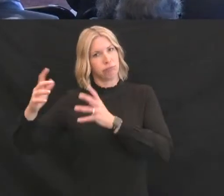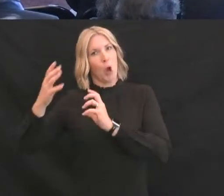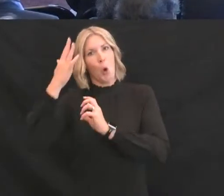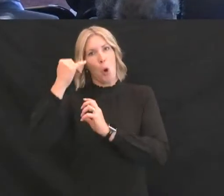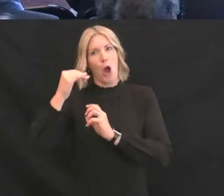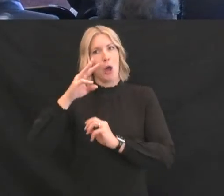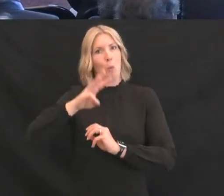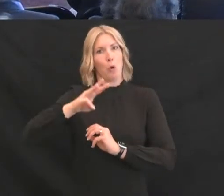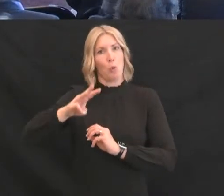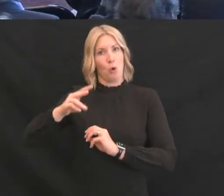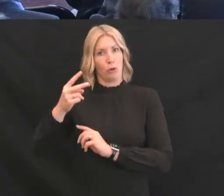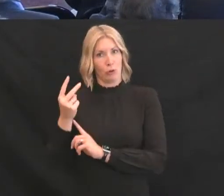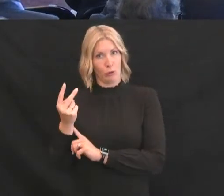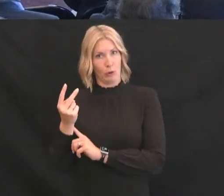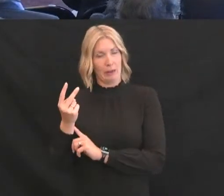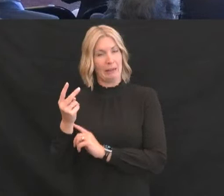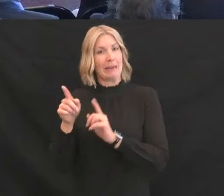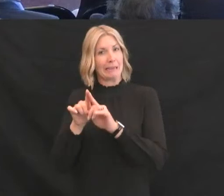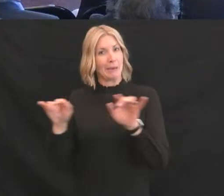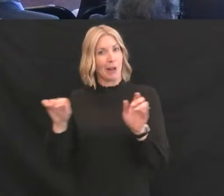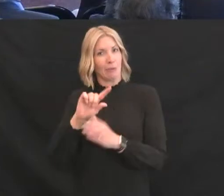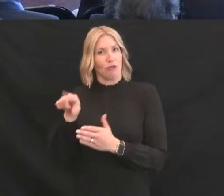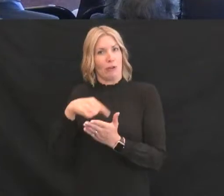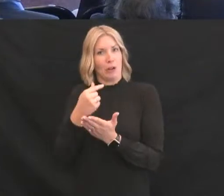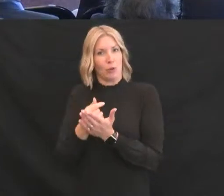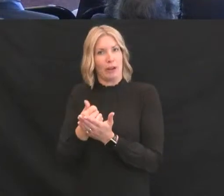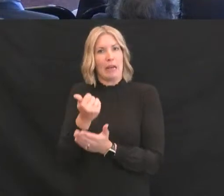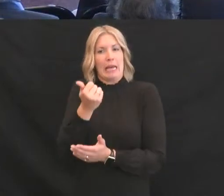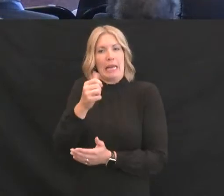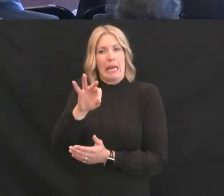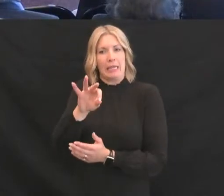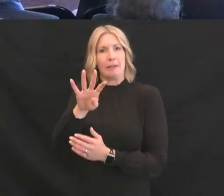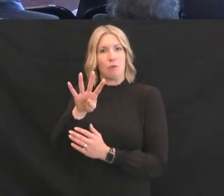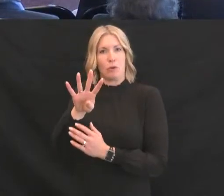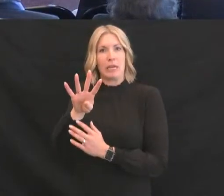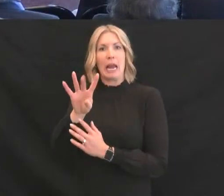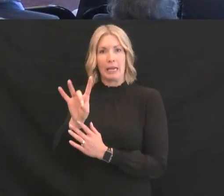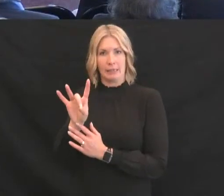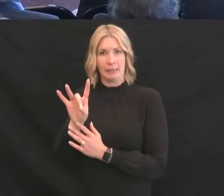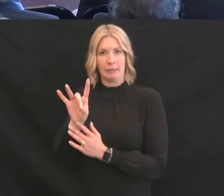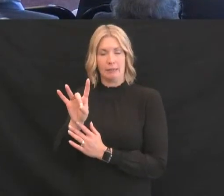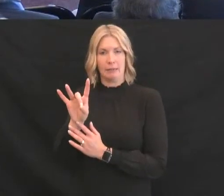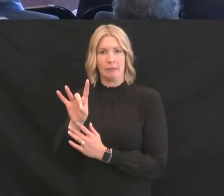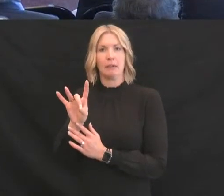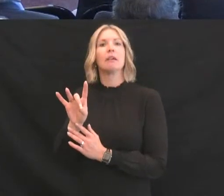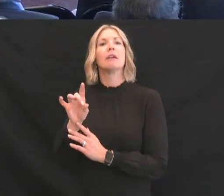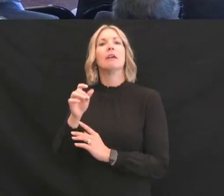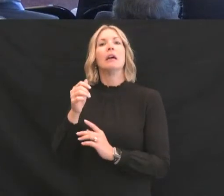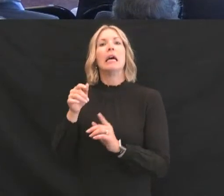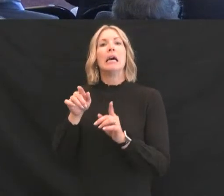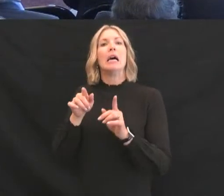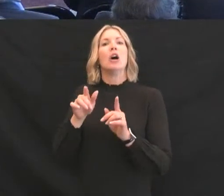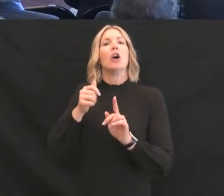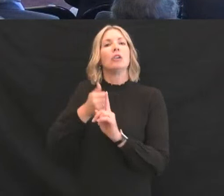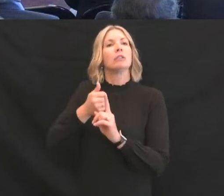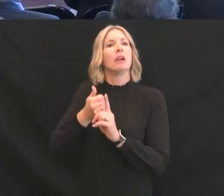School in 1948. During the war, she served as a cipher technician in St. John's.